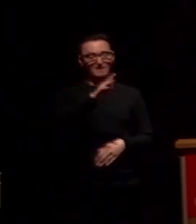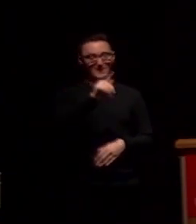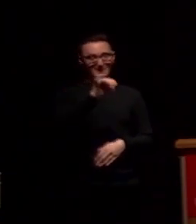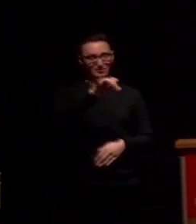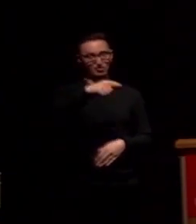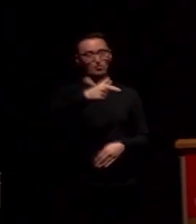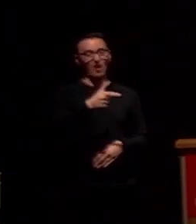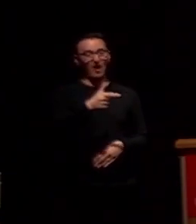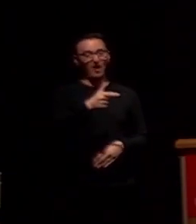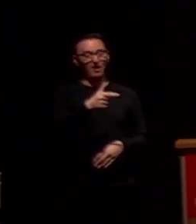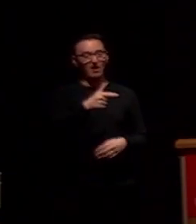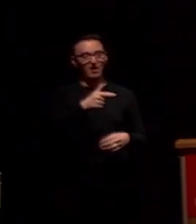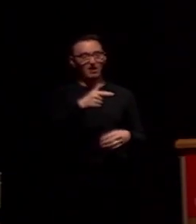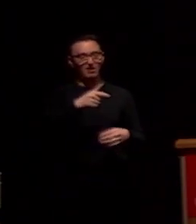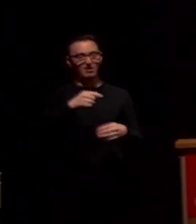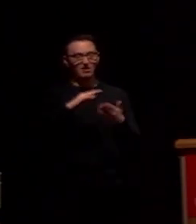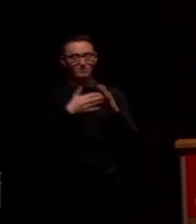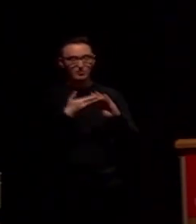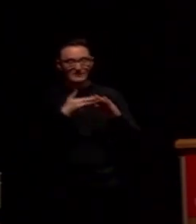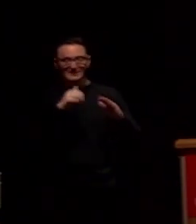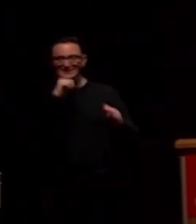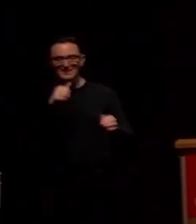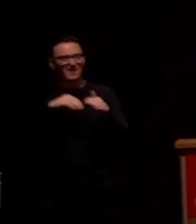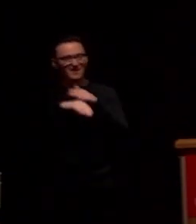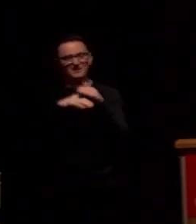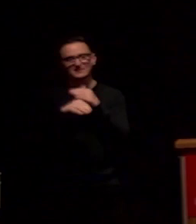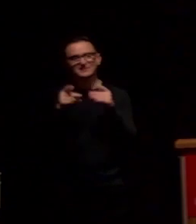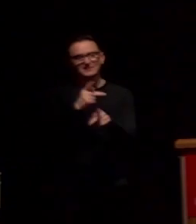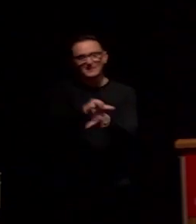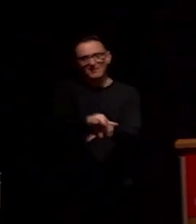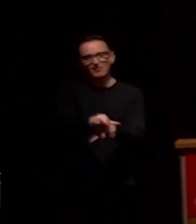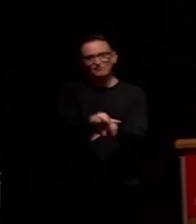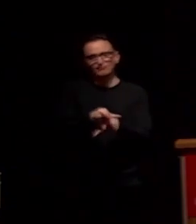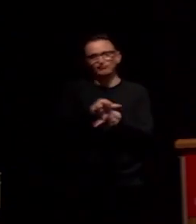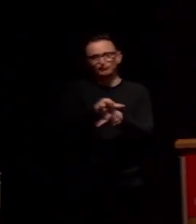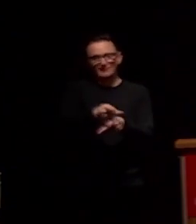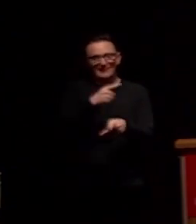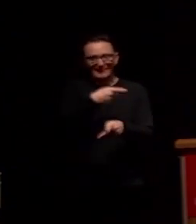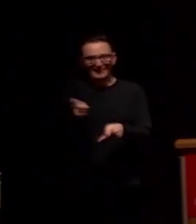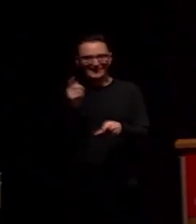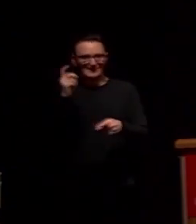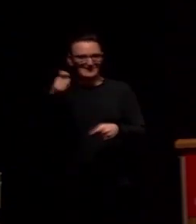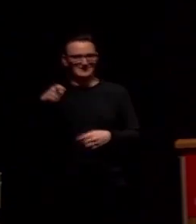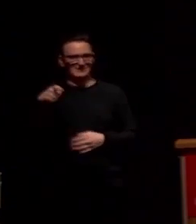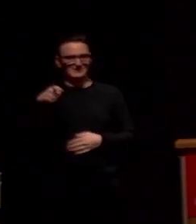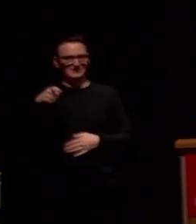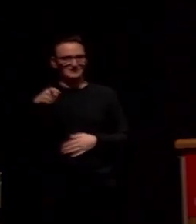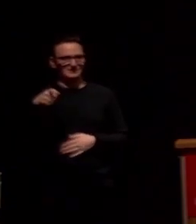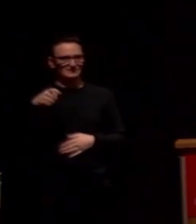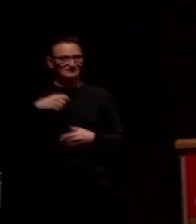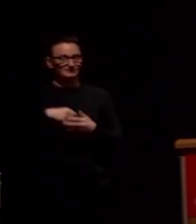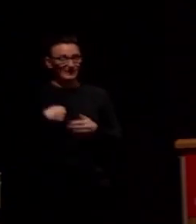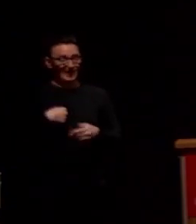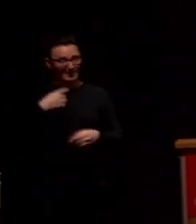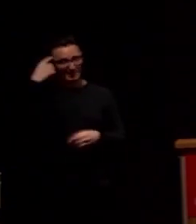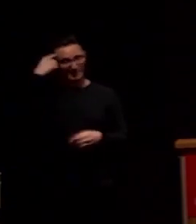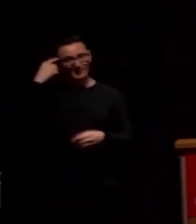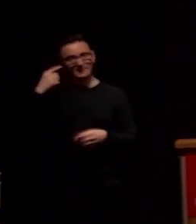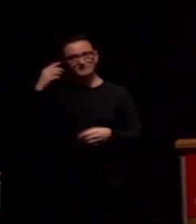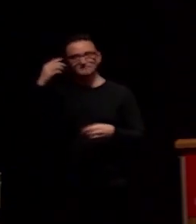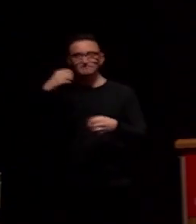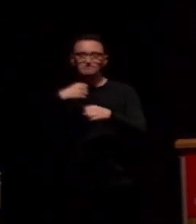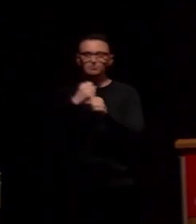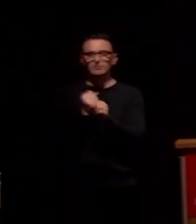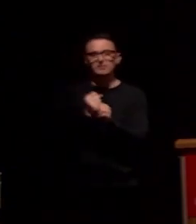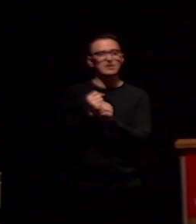not being able to access the care that they need, and that is that intersectionality there. And I do think creating new models of